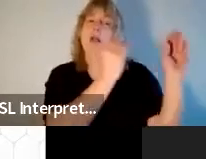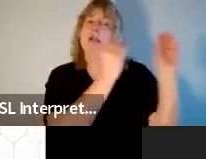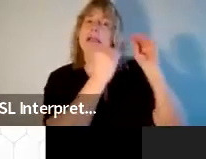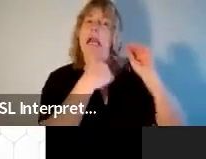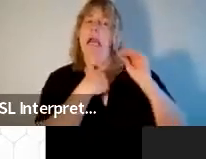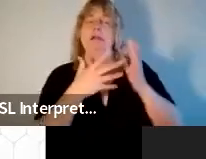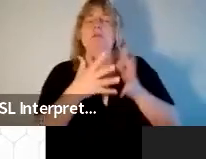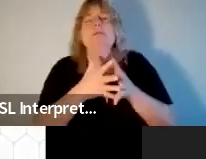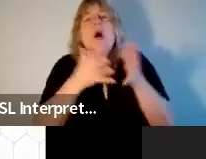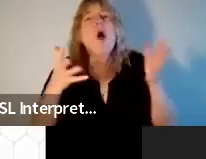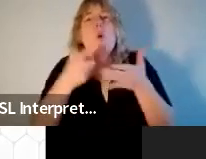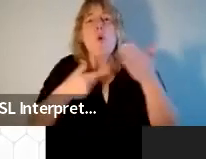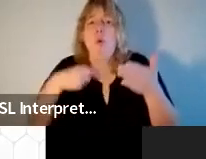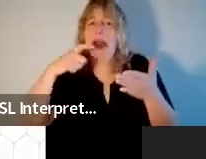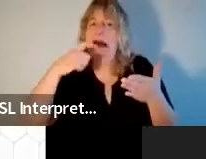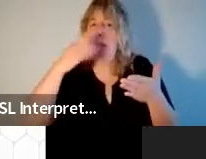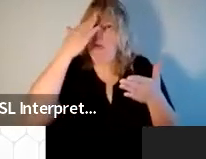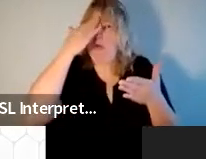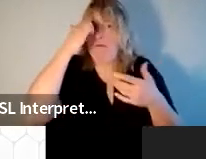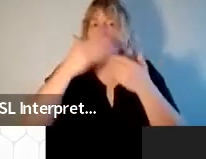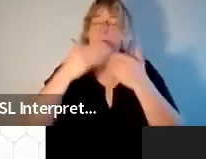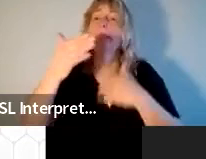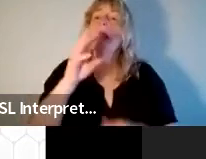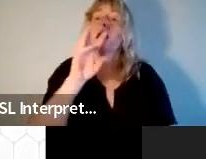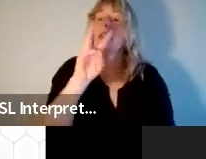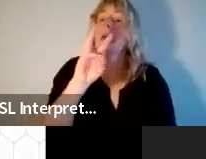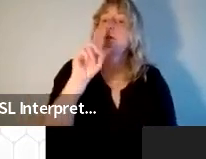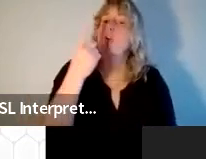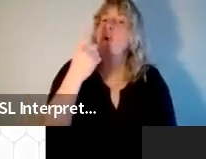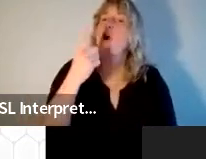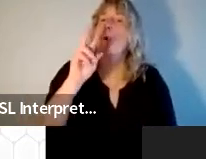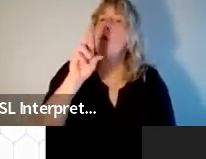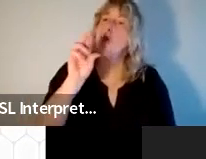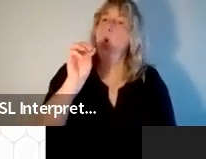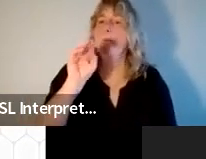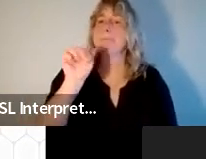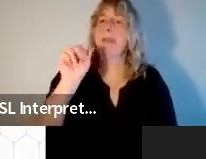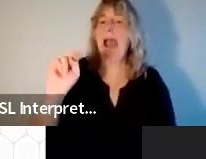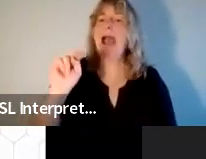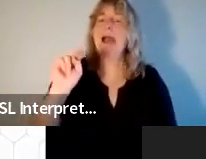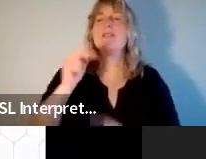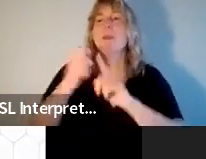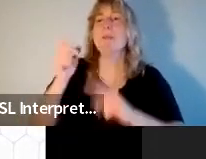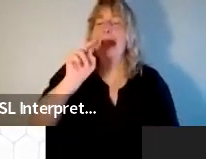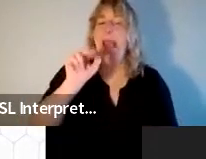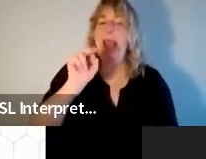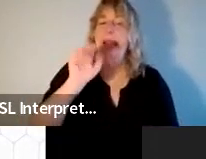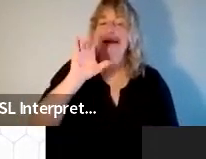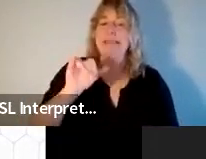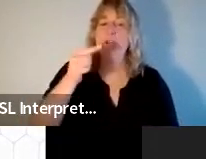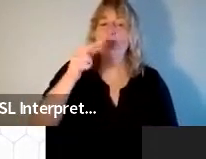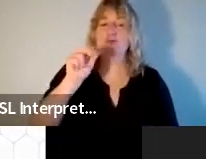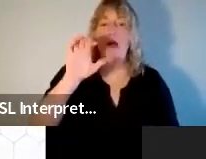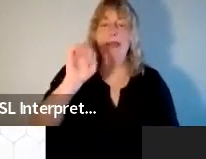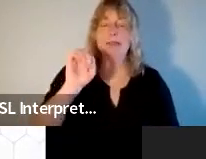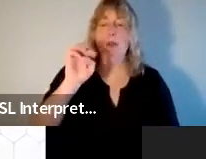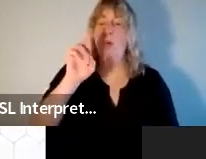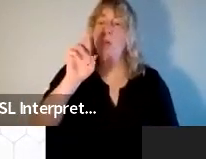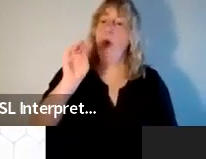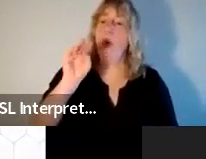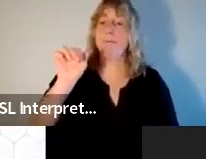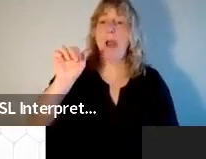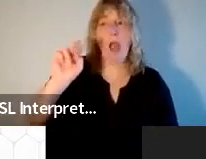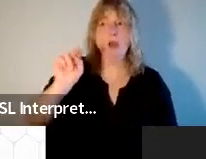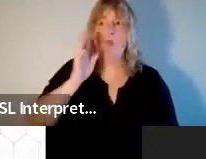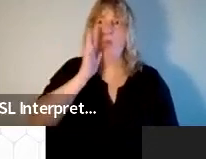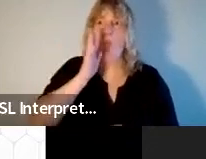the Roman Space Telescope, named after Nancy Grace Roman, should be launched later this decade. And the new thing